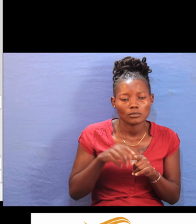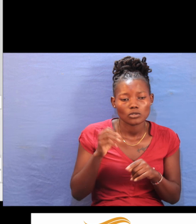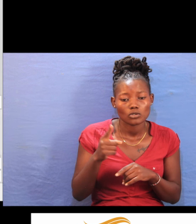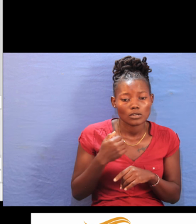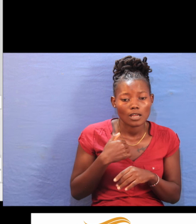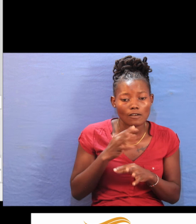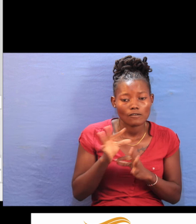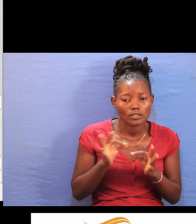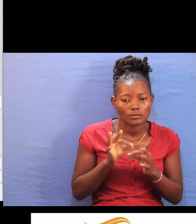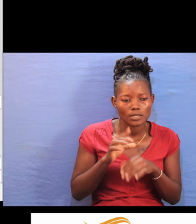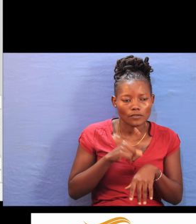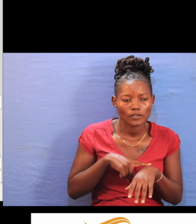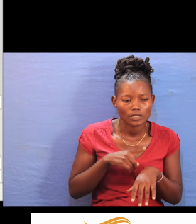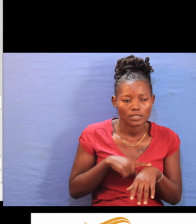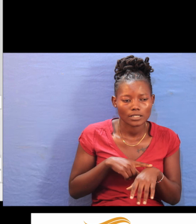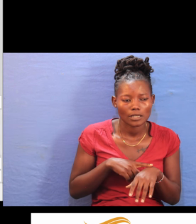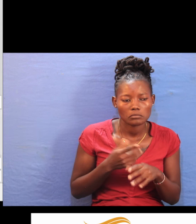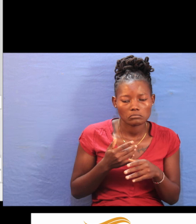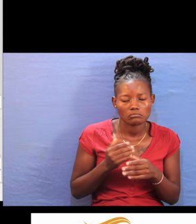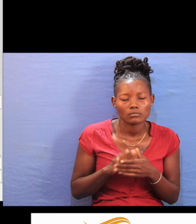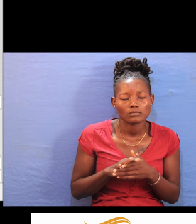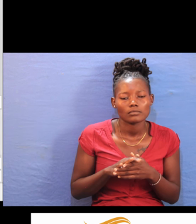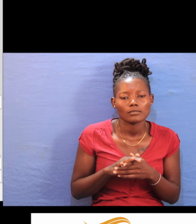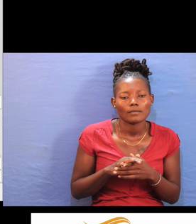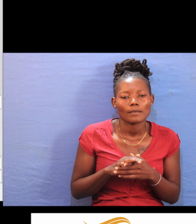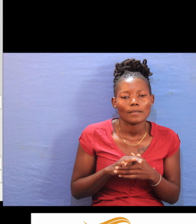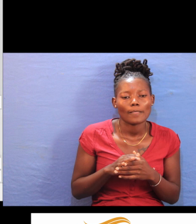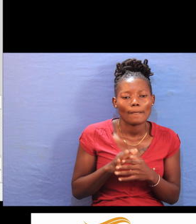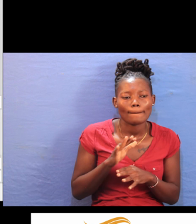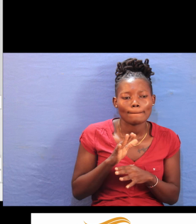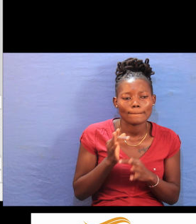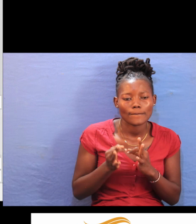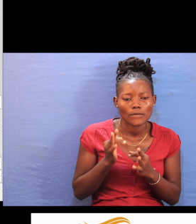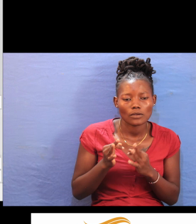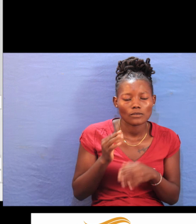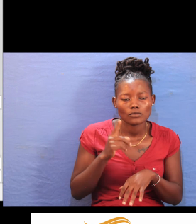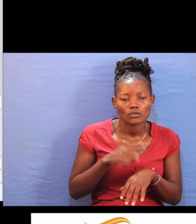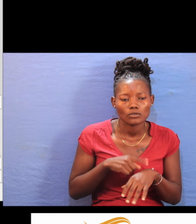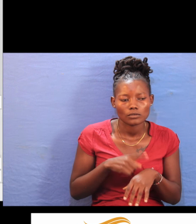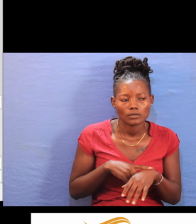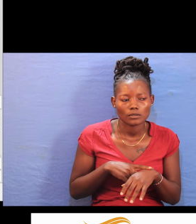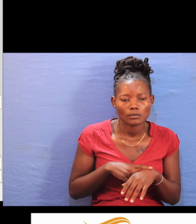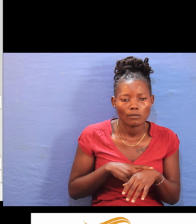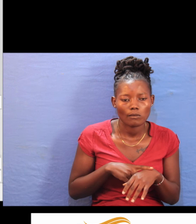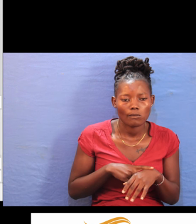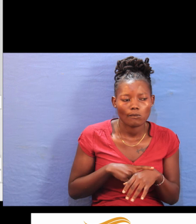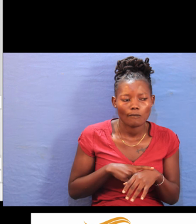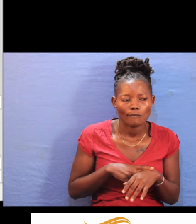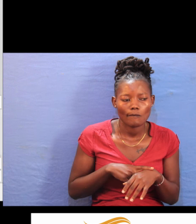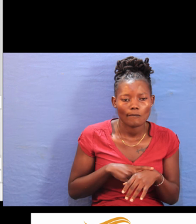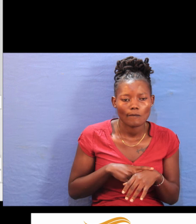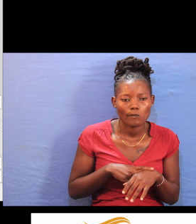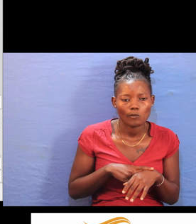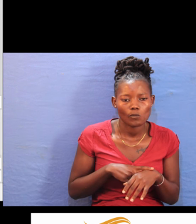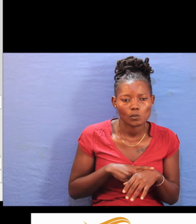achieve them. Again, we've already mentioned how goals need to be realistic, uh, not too low, not too